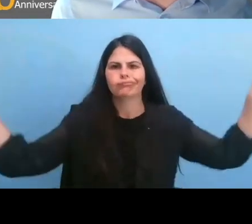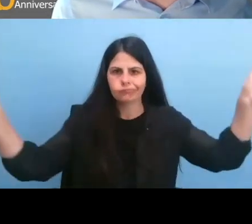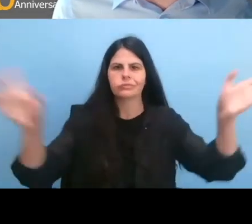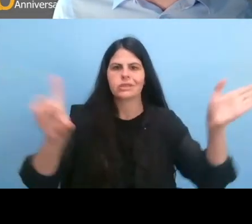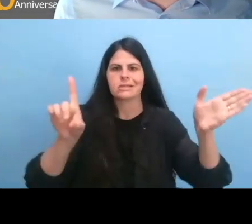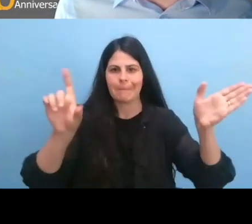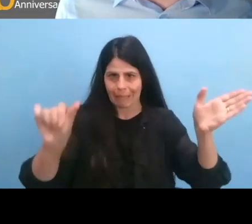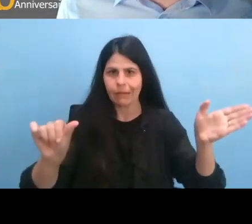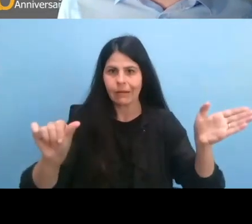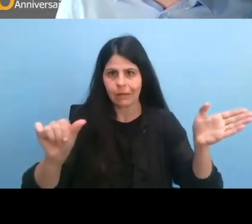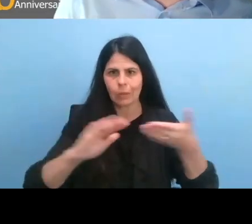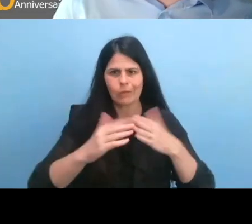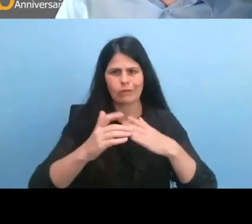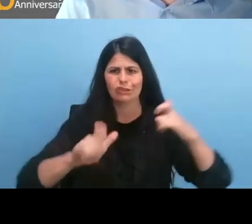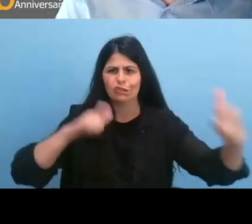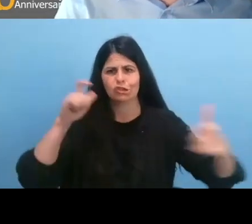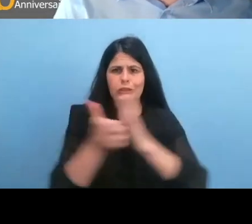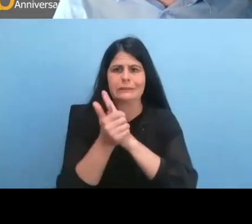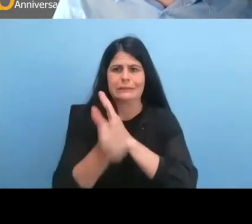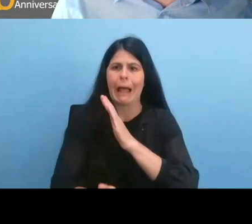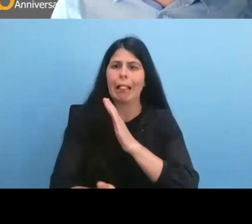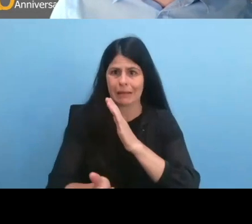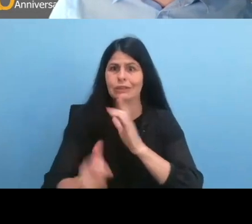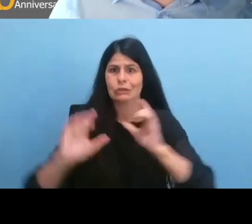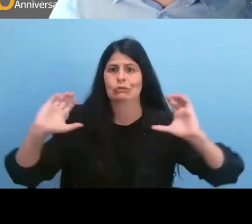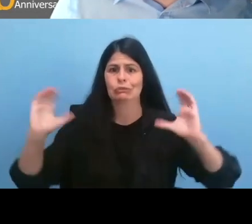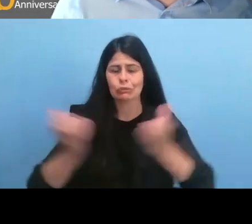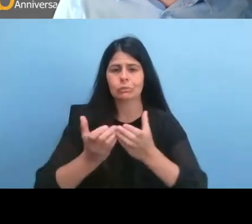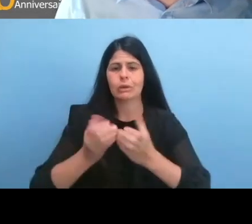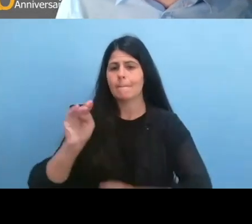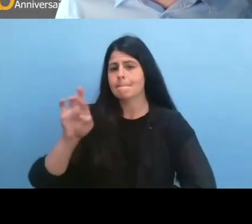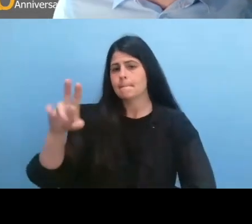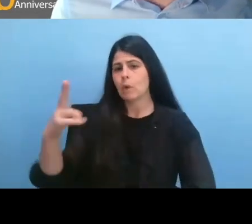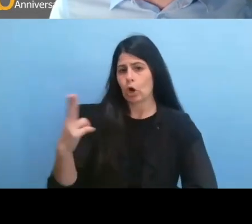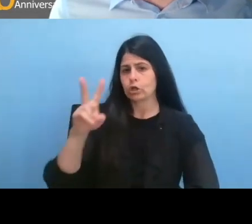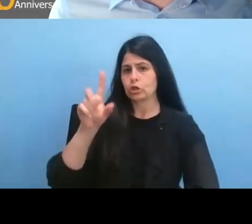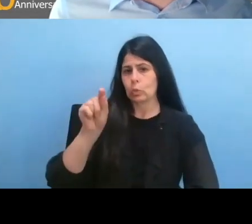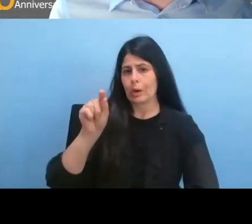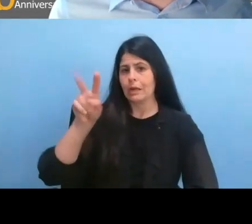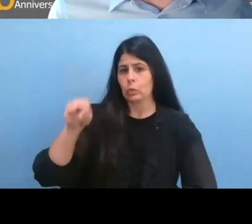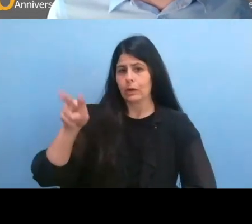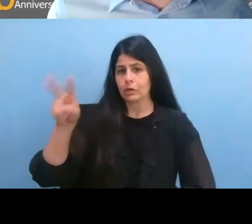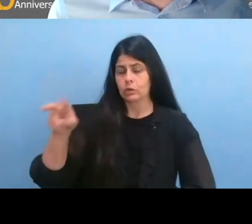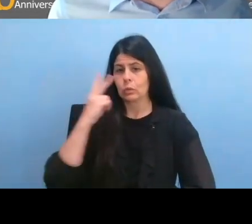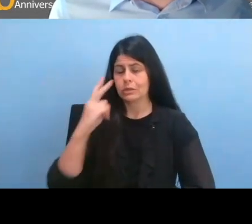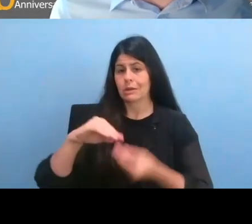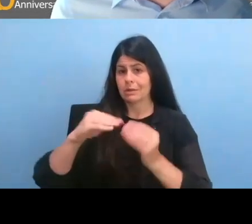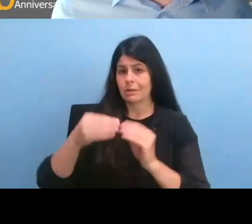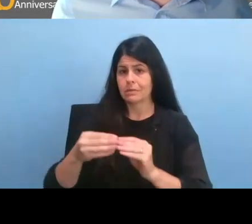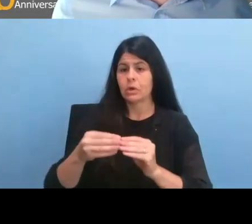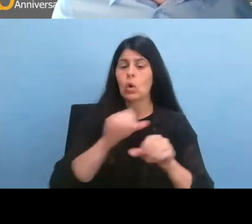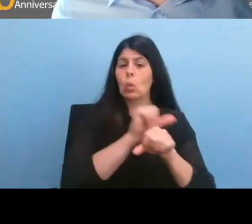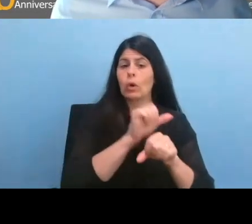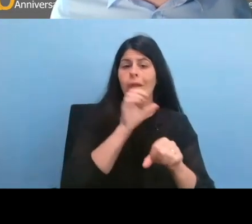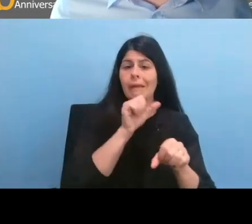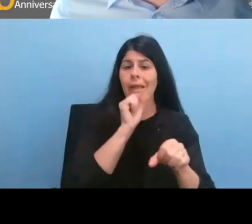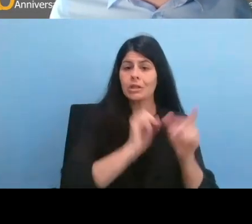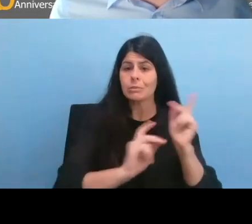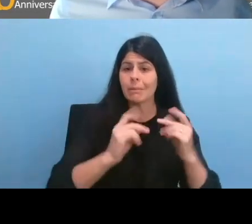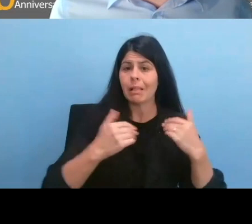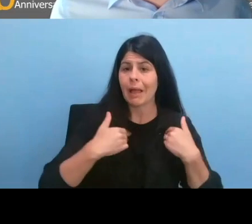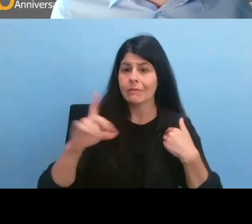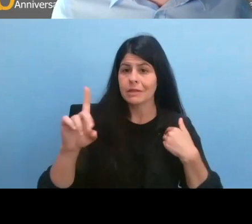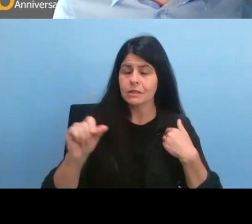In March 2022, we actually saw statistics back up the fact that working age people with disabilities became more engaged